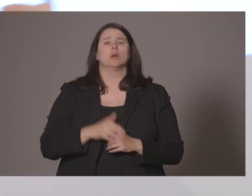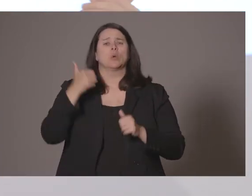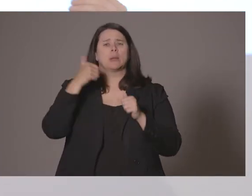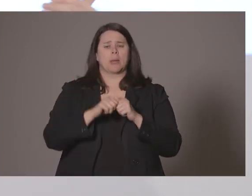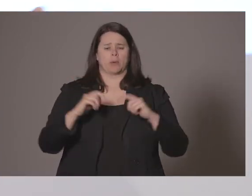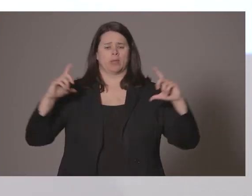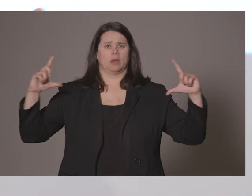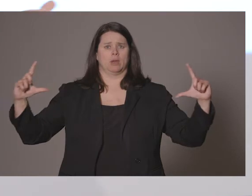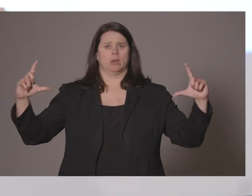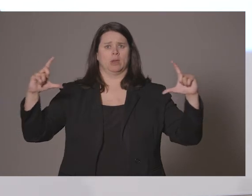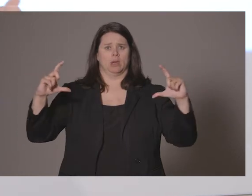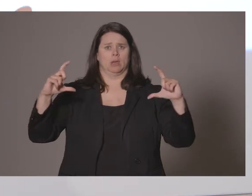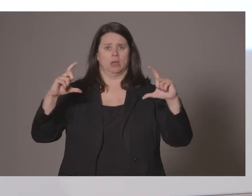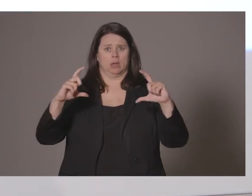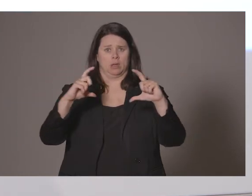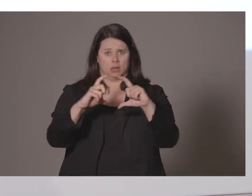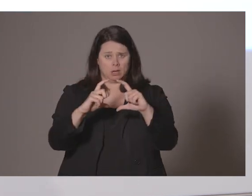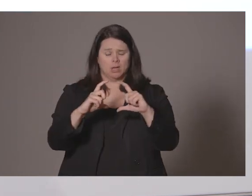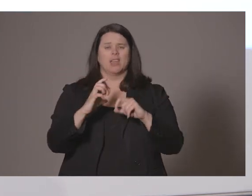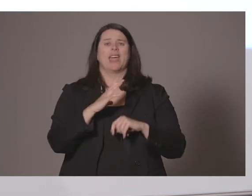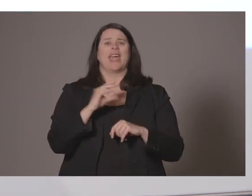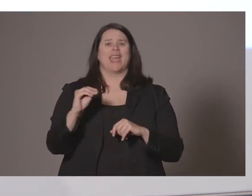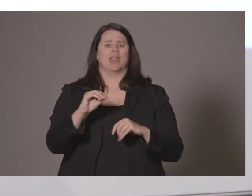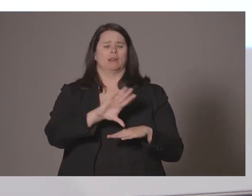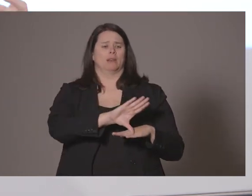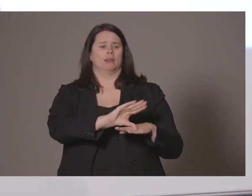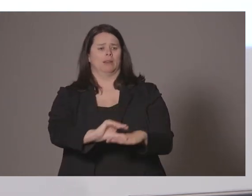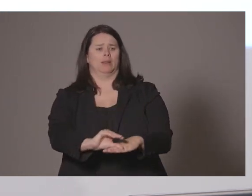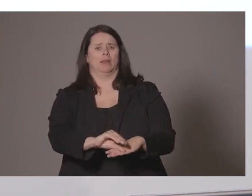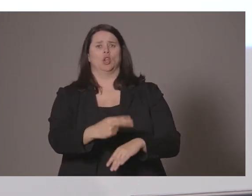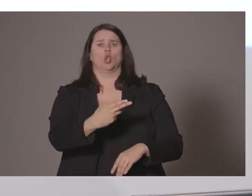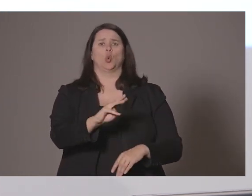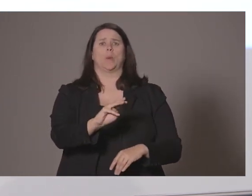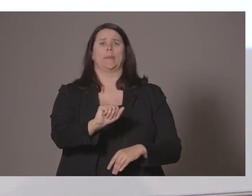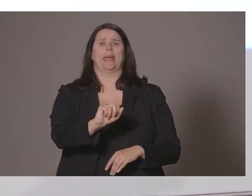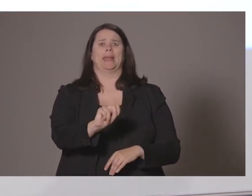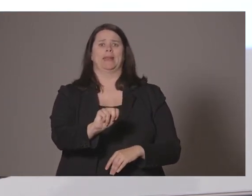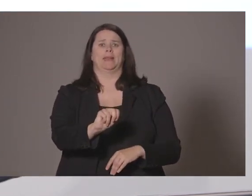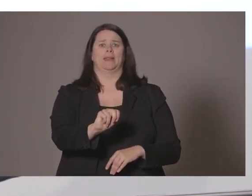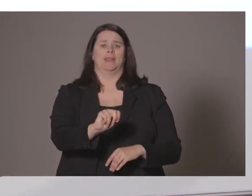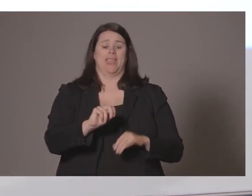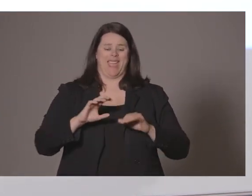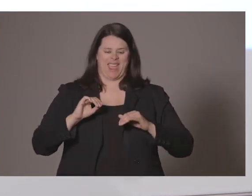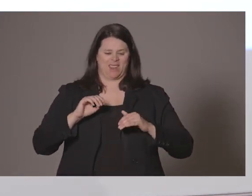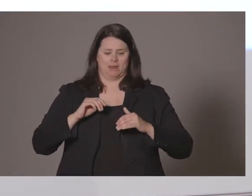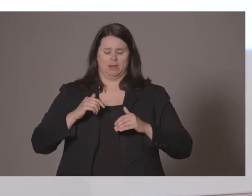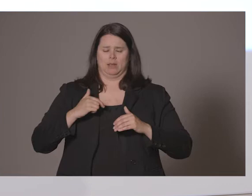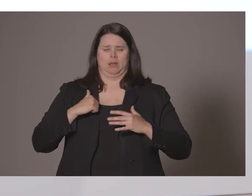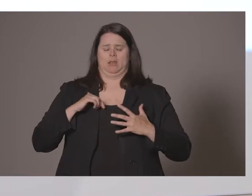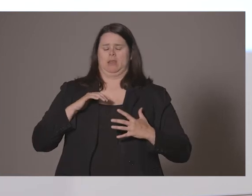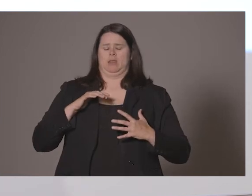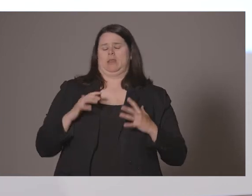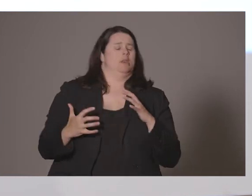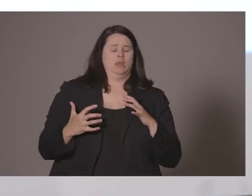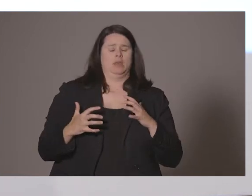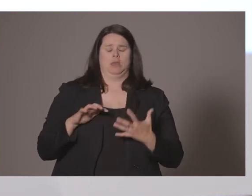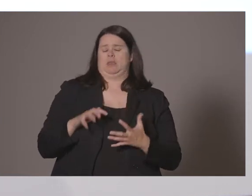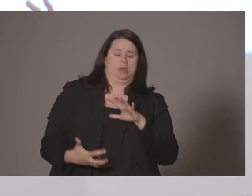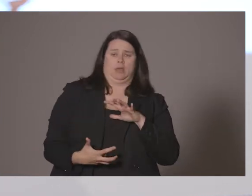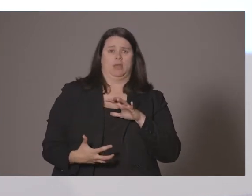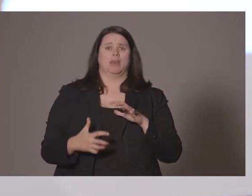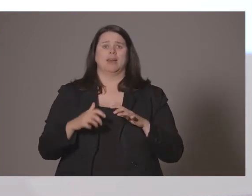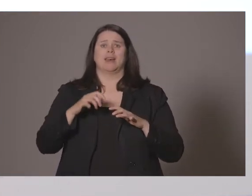the dehumanizing, the not being able to be whole that happens. So if